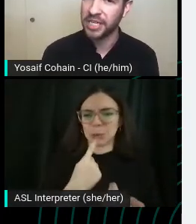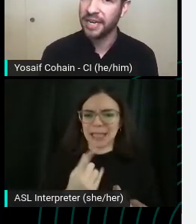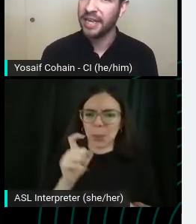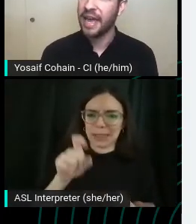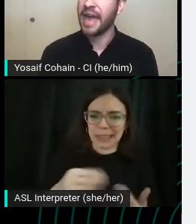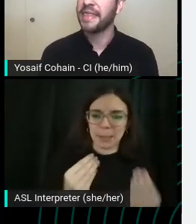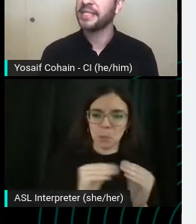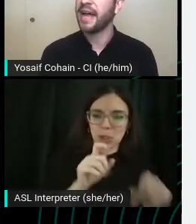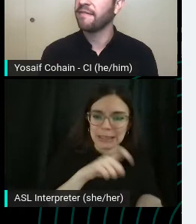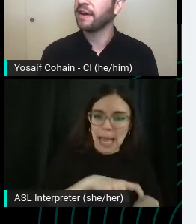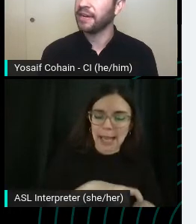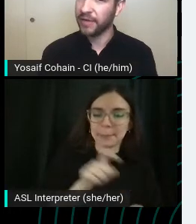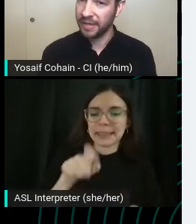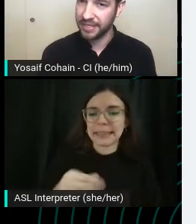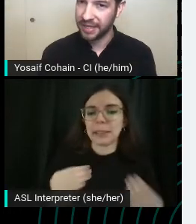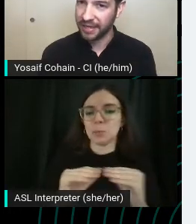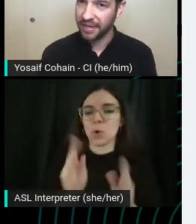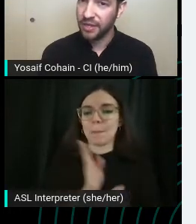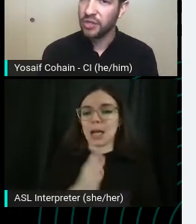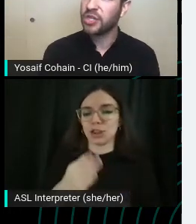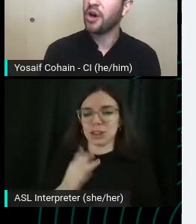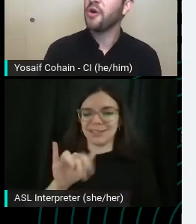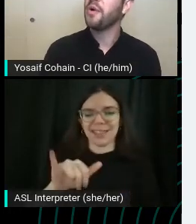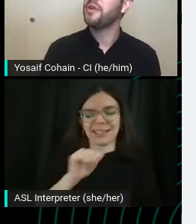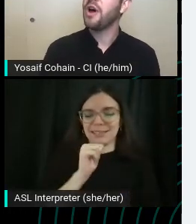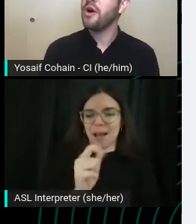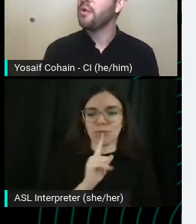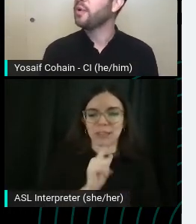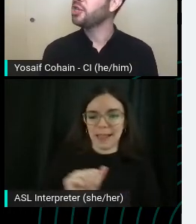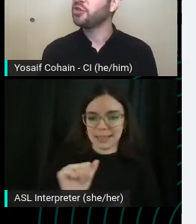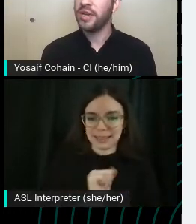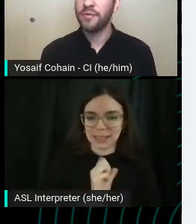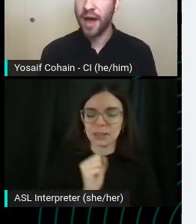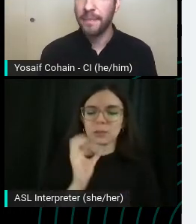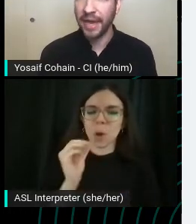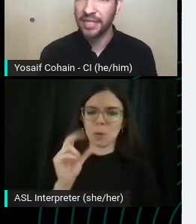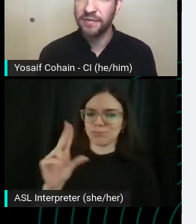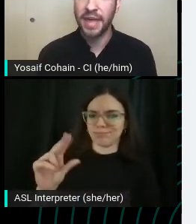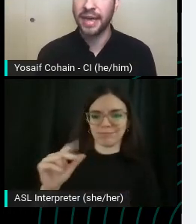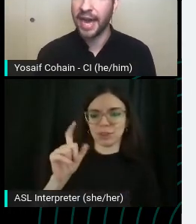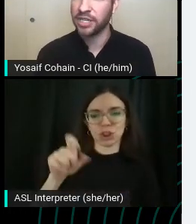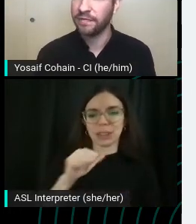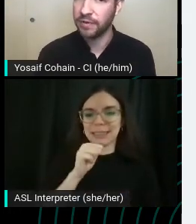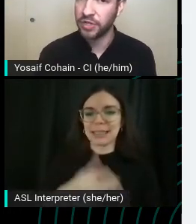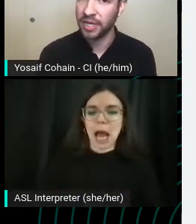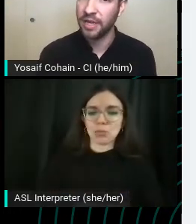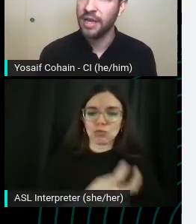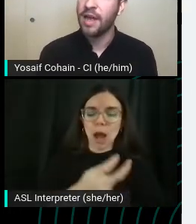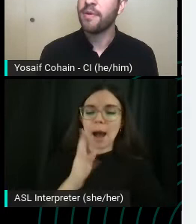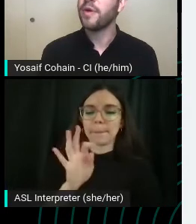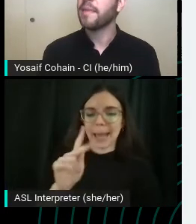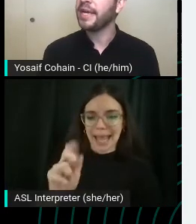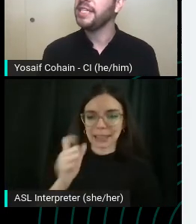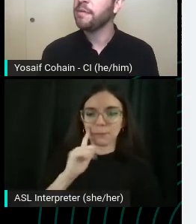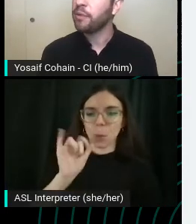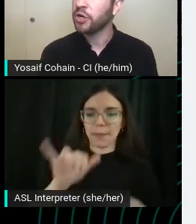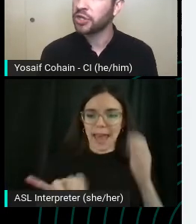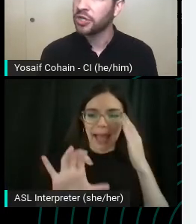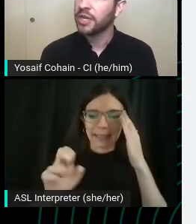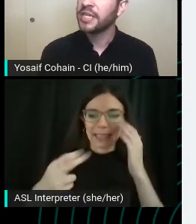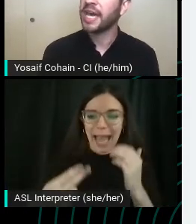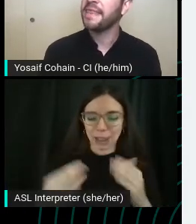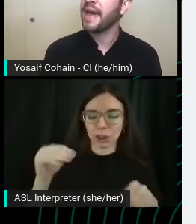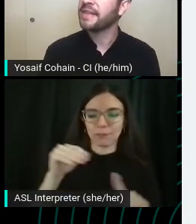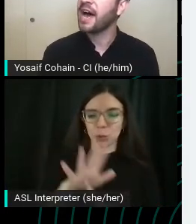more budget, and that's not very realistic. So no, we shouldn't rob banks for that cash infusion, but we might need to